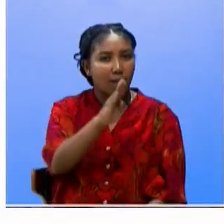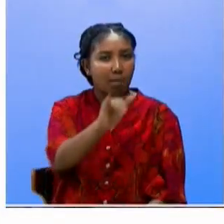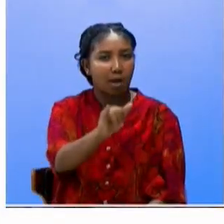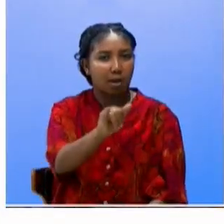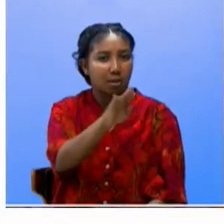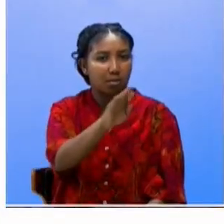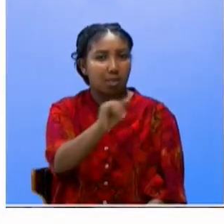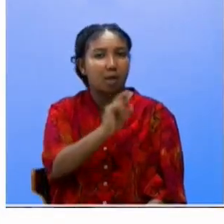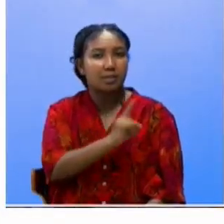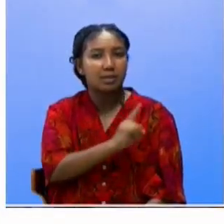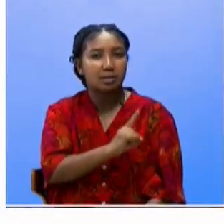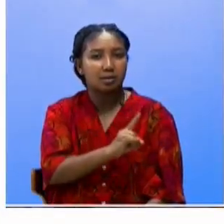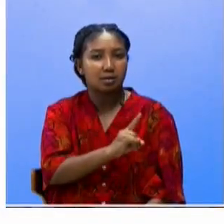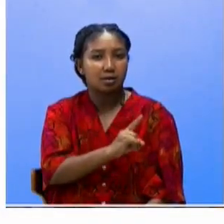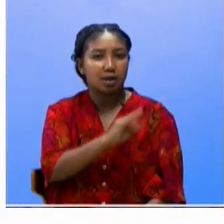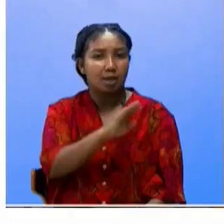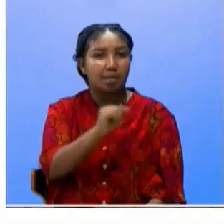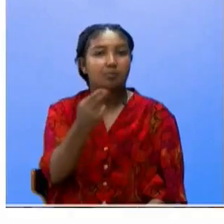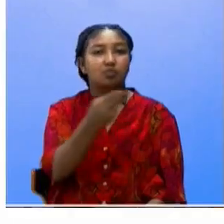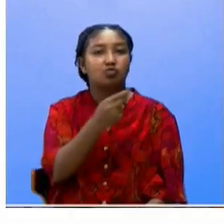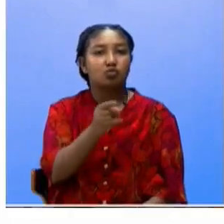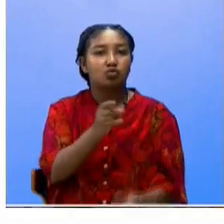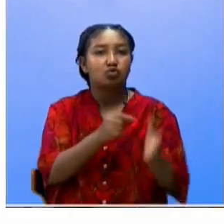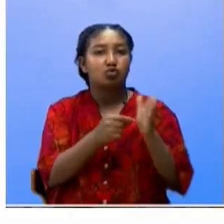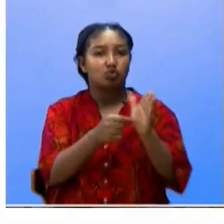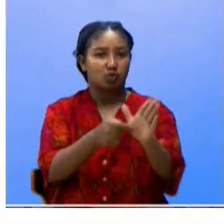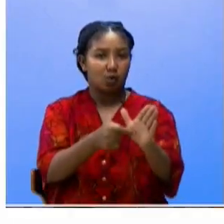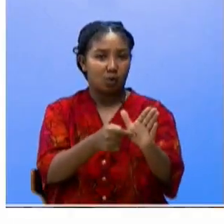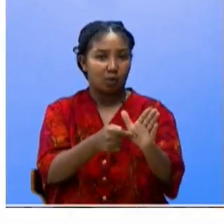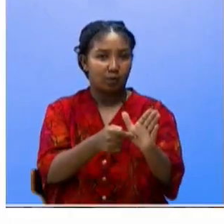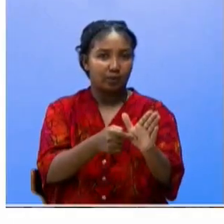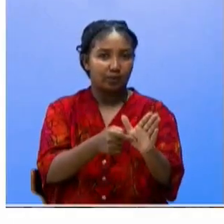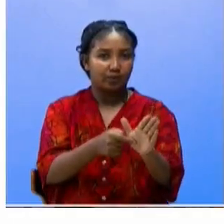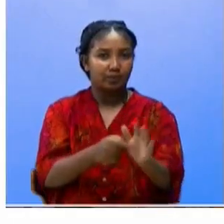just used to what? To show